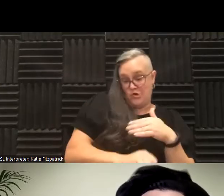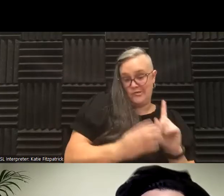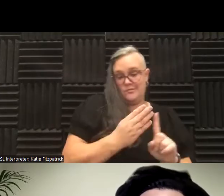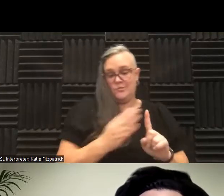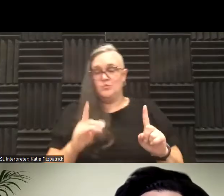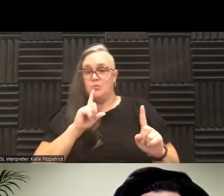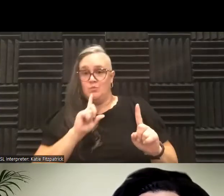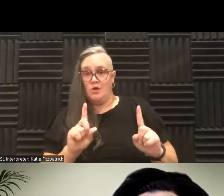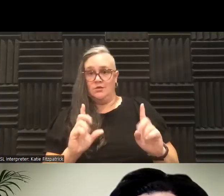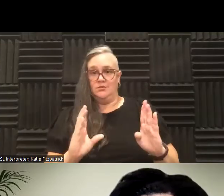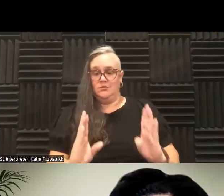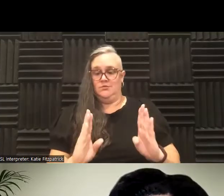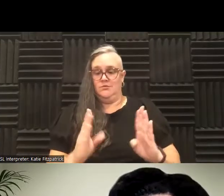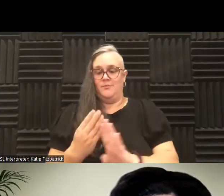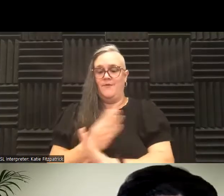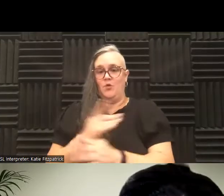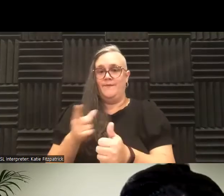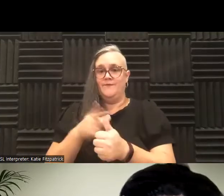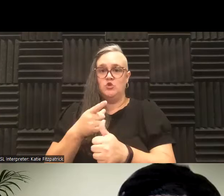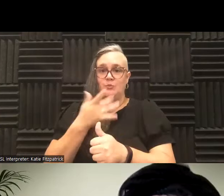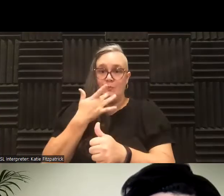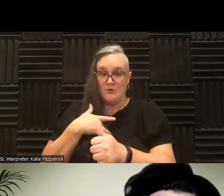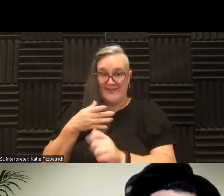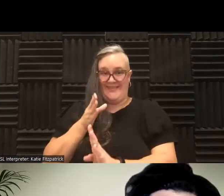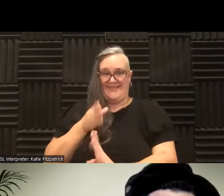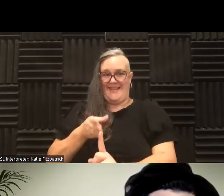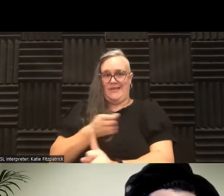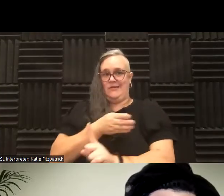1, so prior to their first birthday.